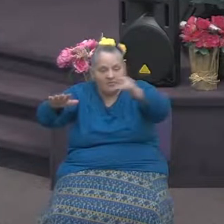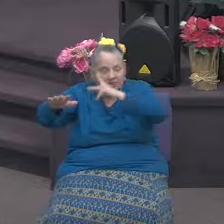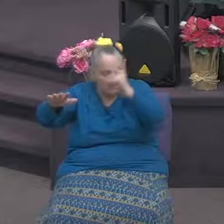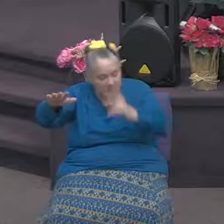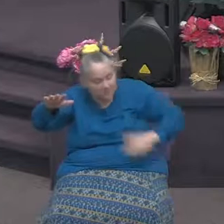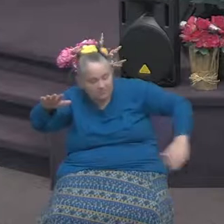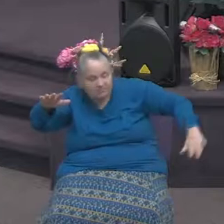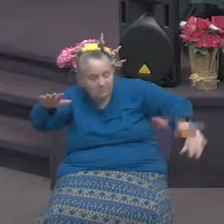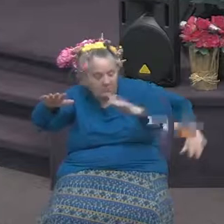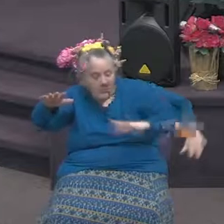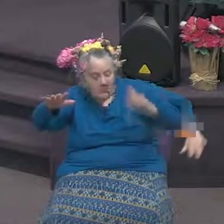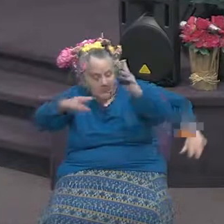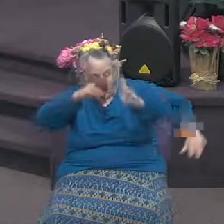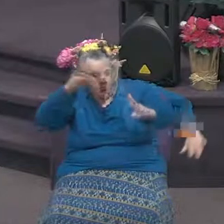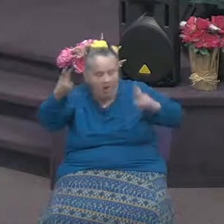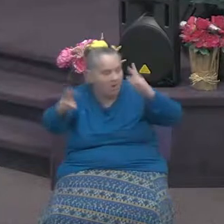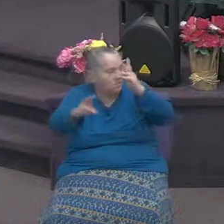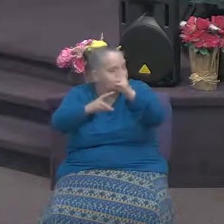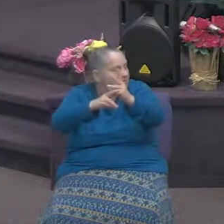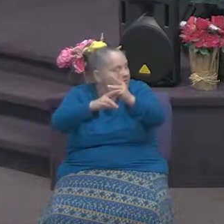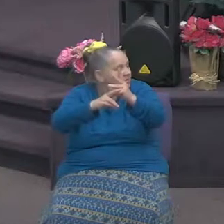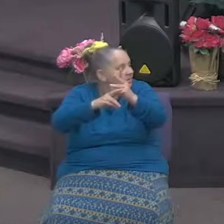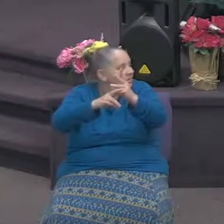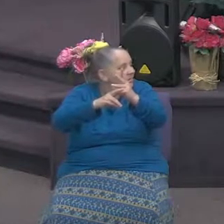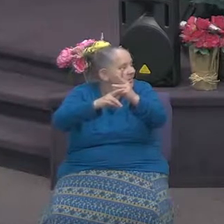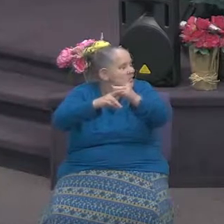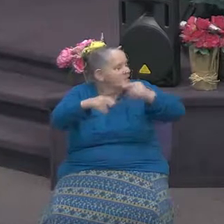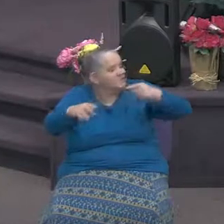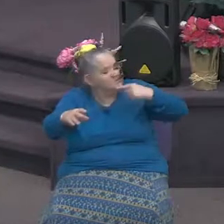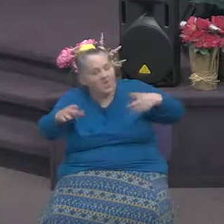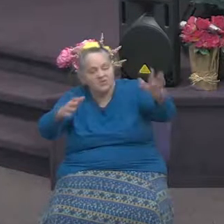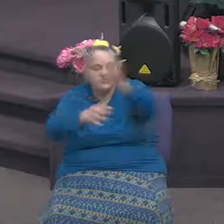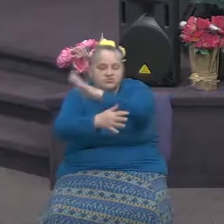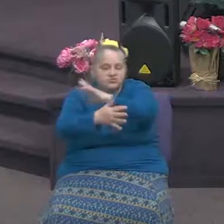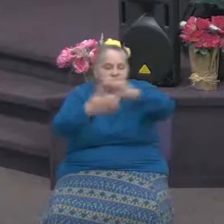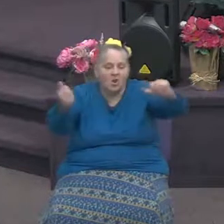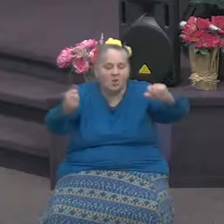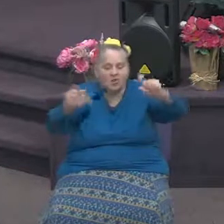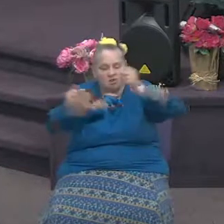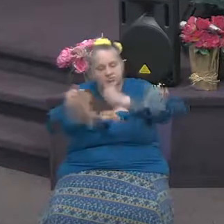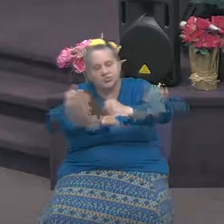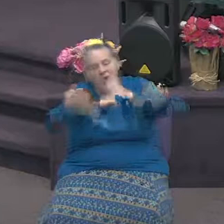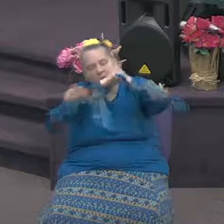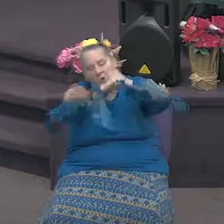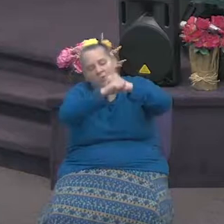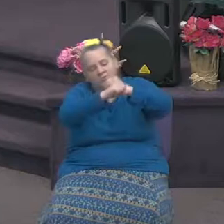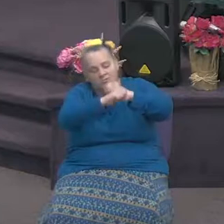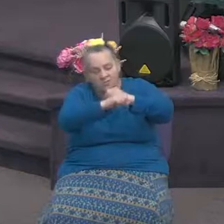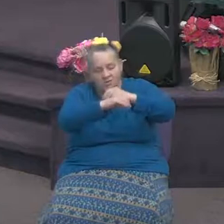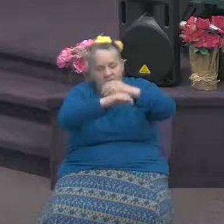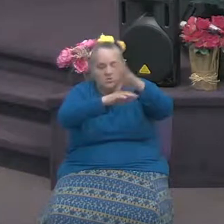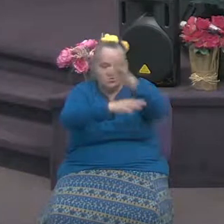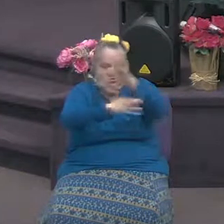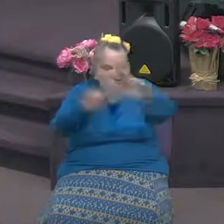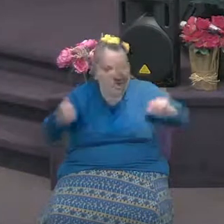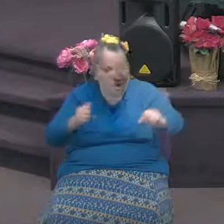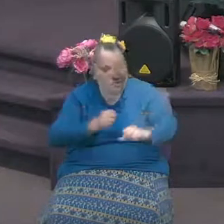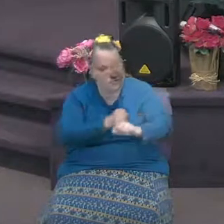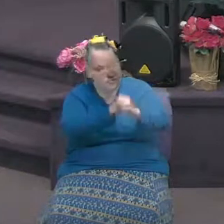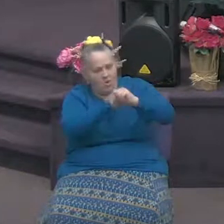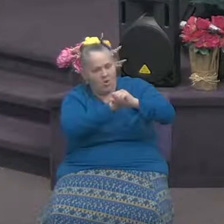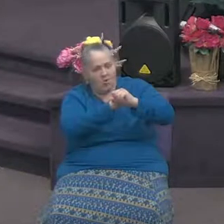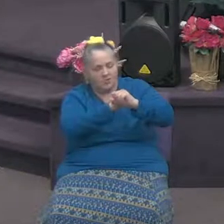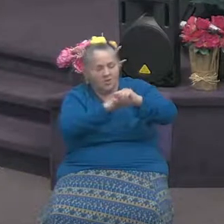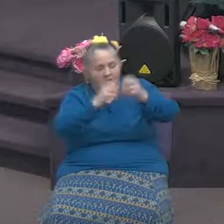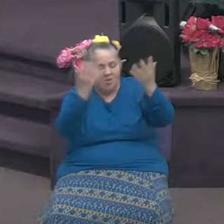world, over the kingdoms and merchant cities, and we say, destroy the stronghold, destroy the strongholds,